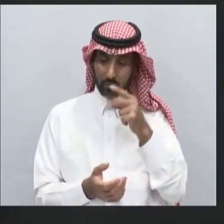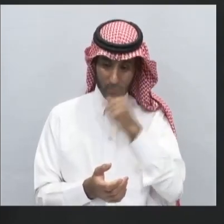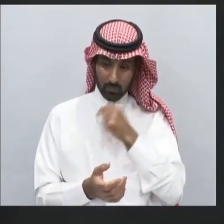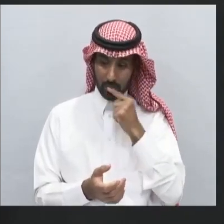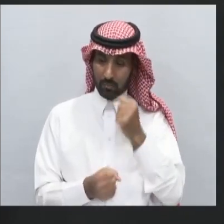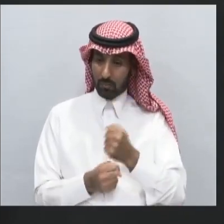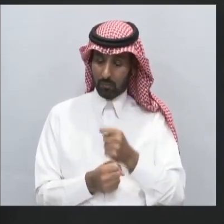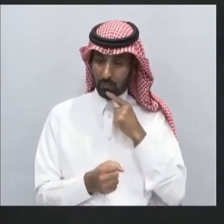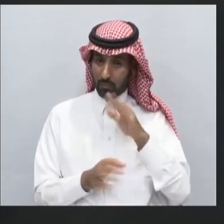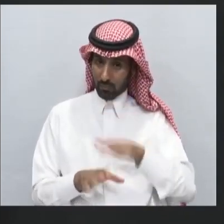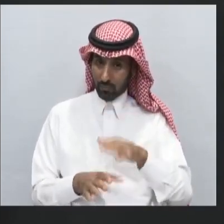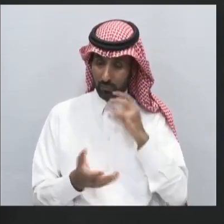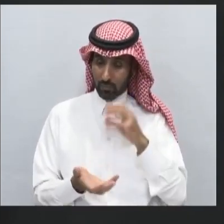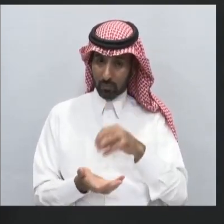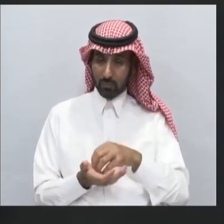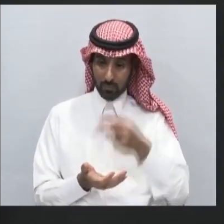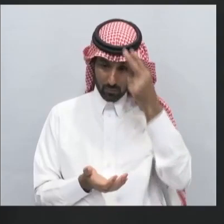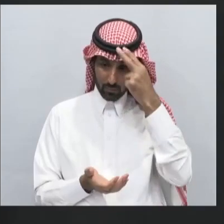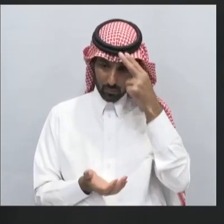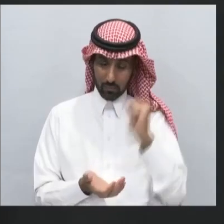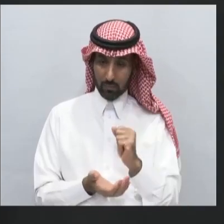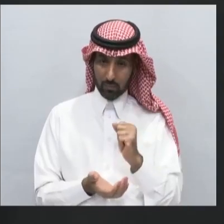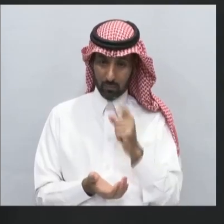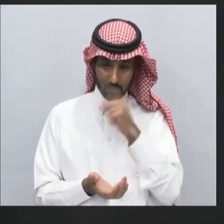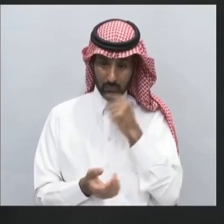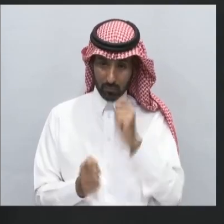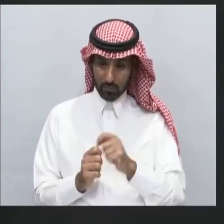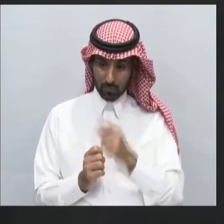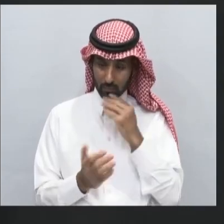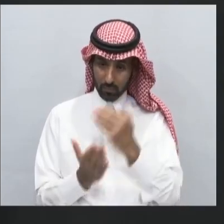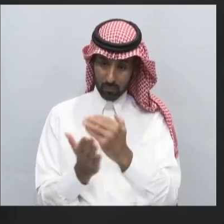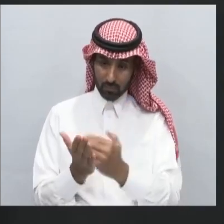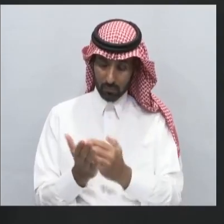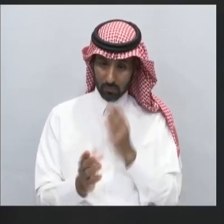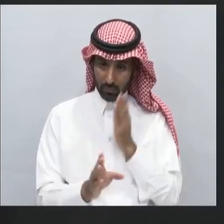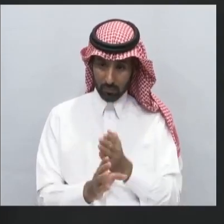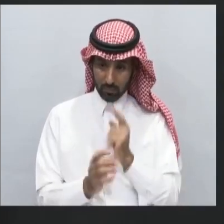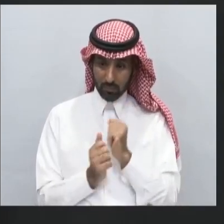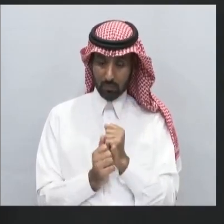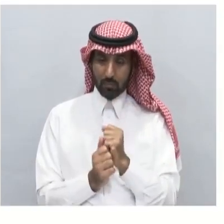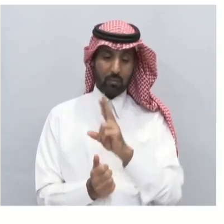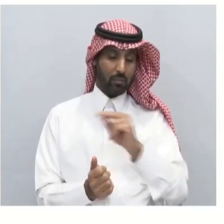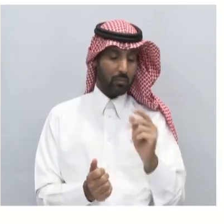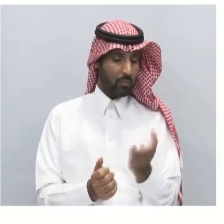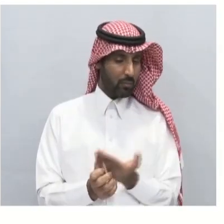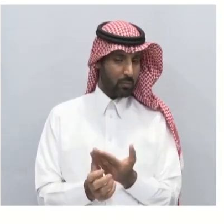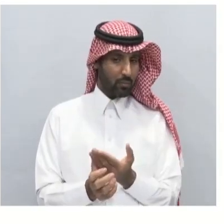it, these advices? Should we follow these advices or not? Like, for example,